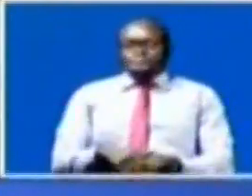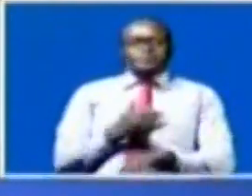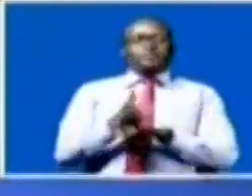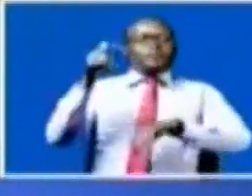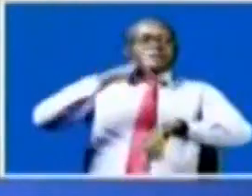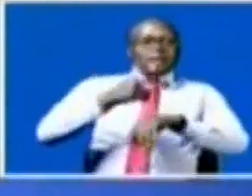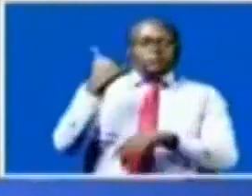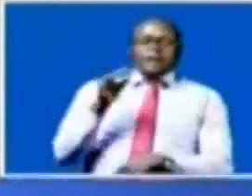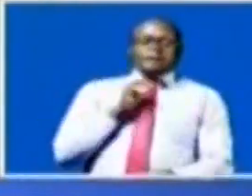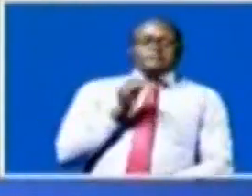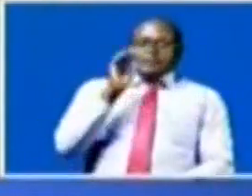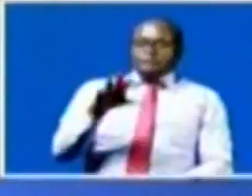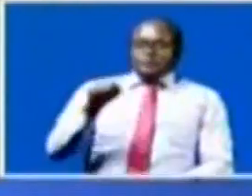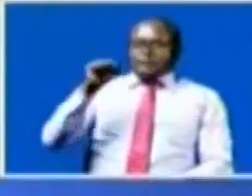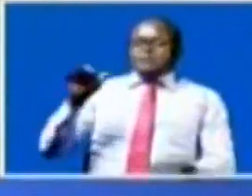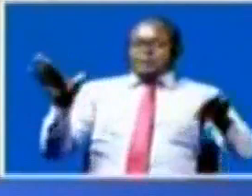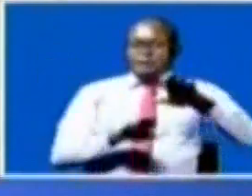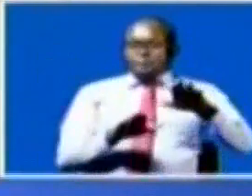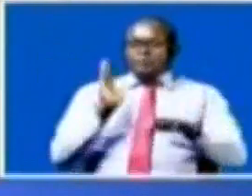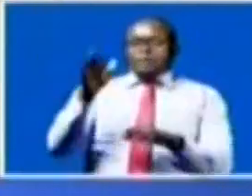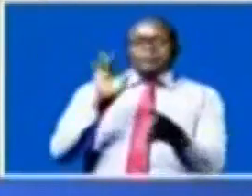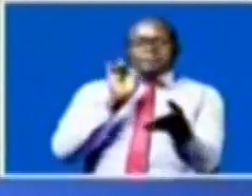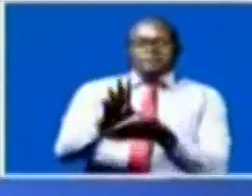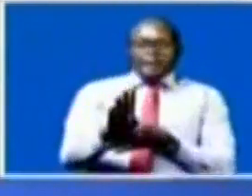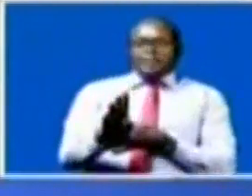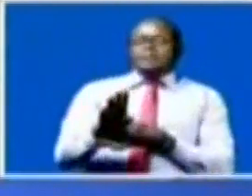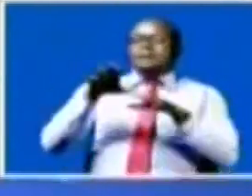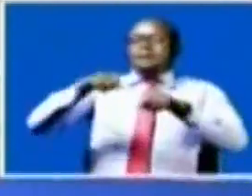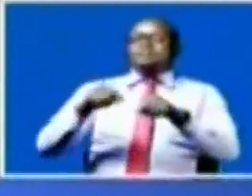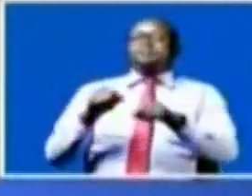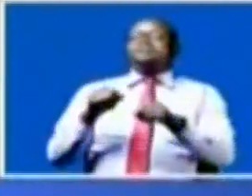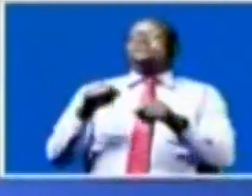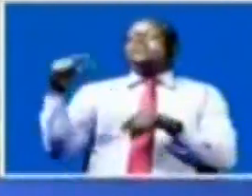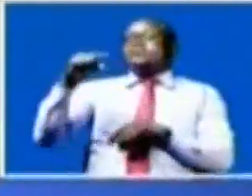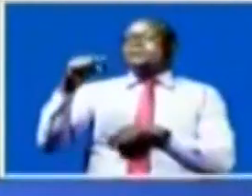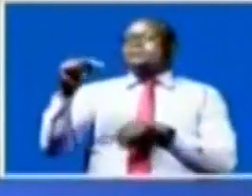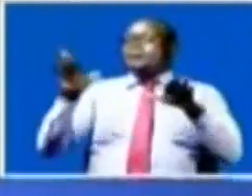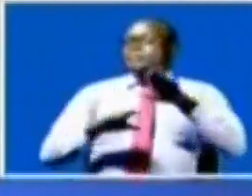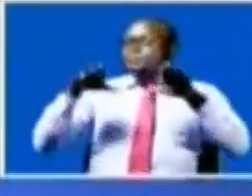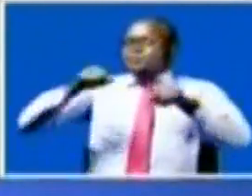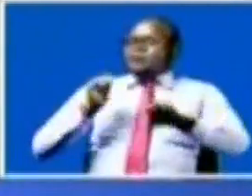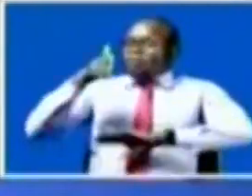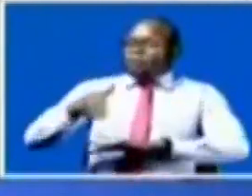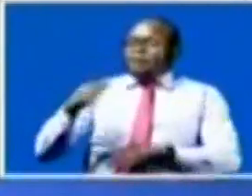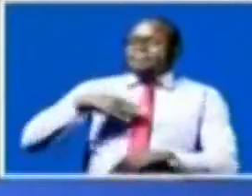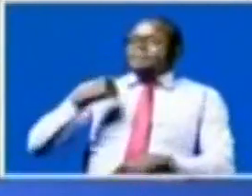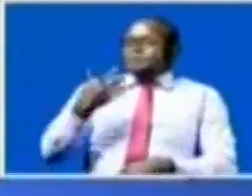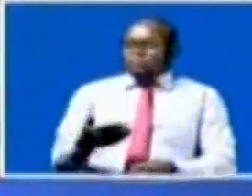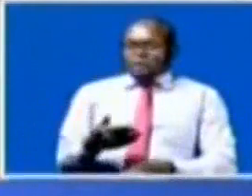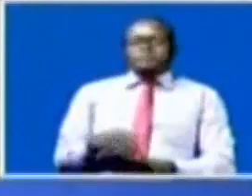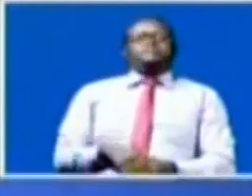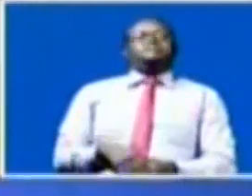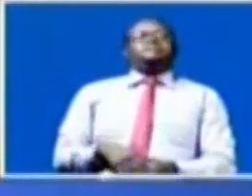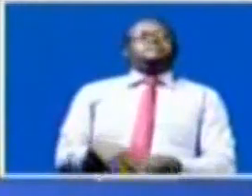because of the fears that if you get a good deputy, maybe you'll be impeached and then that deputy takes over because of this, you know, people that he claims have been fighting